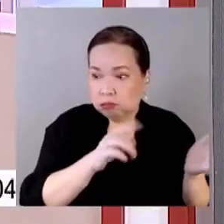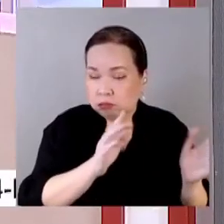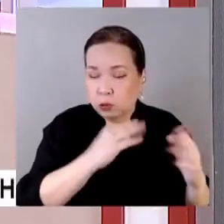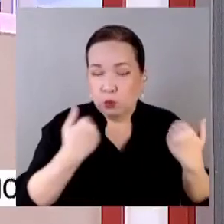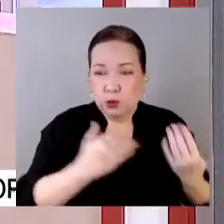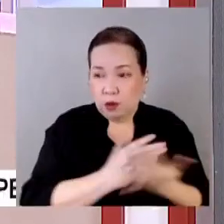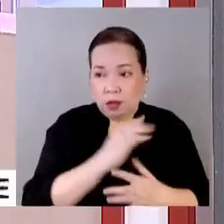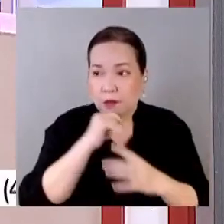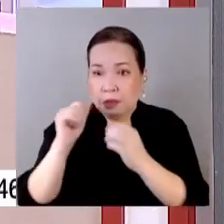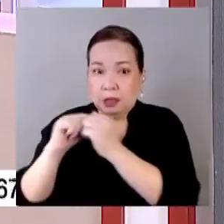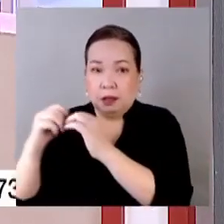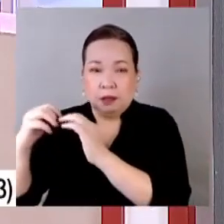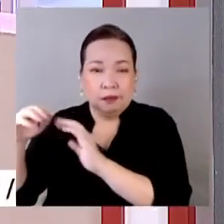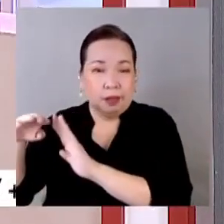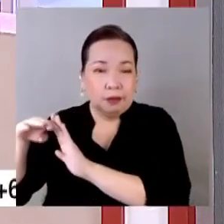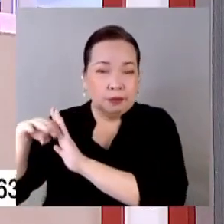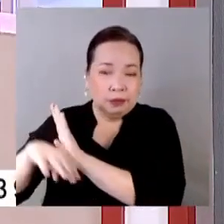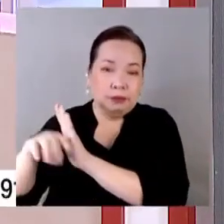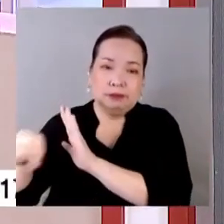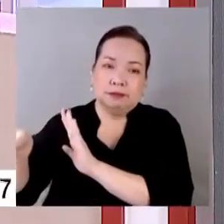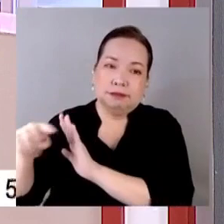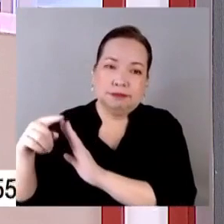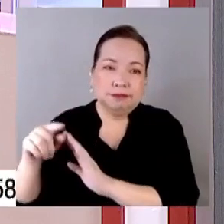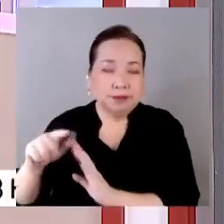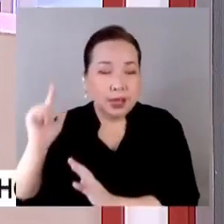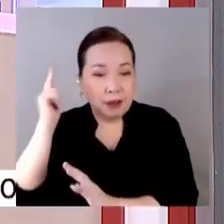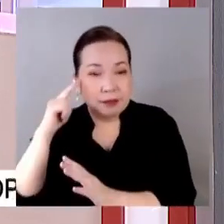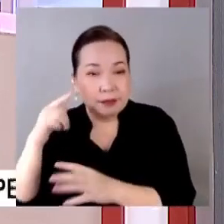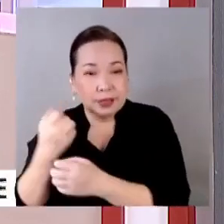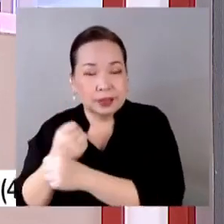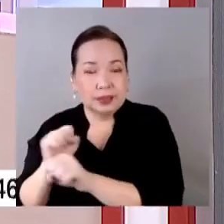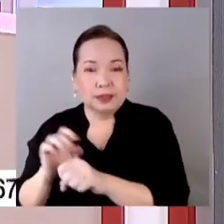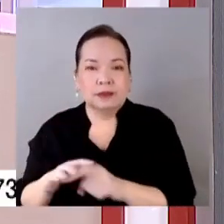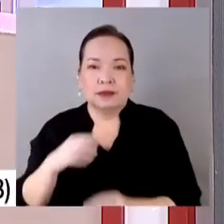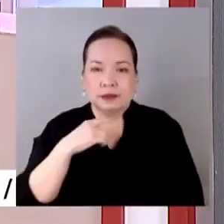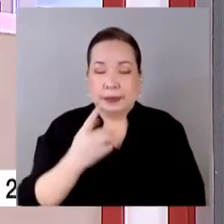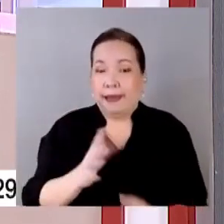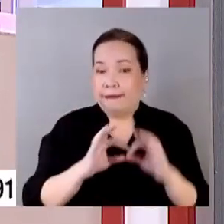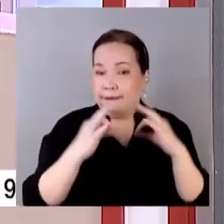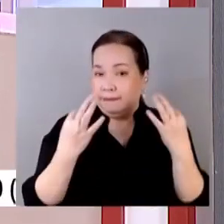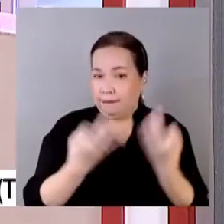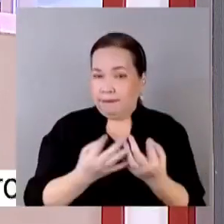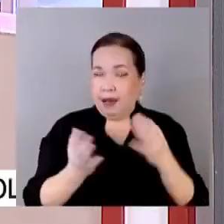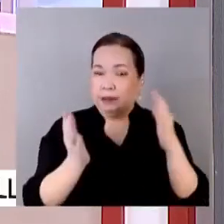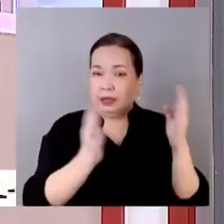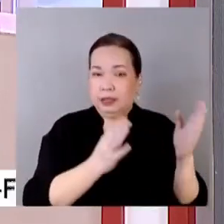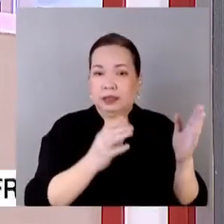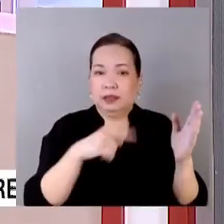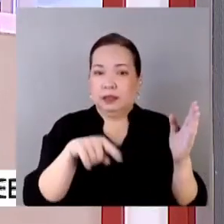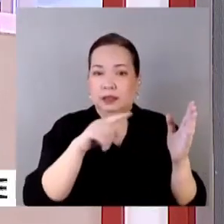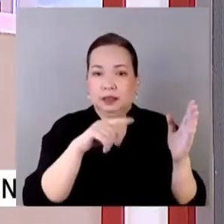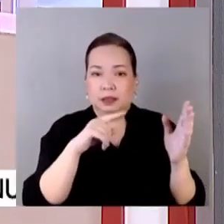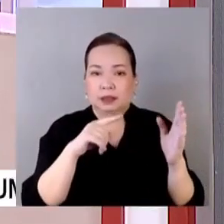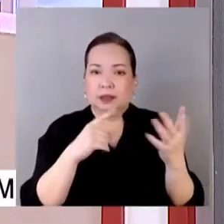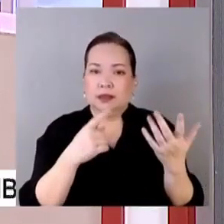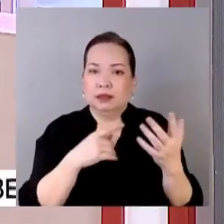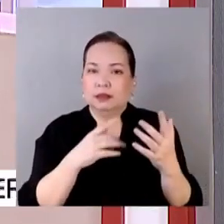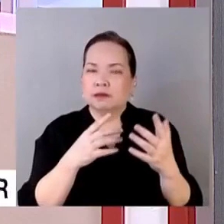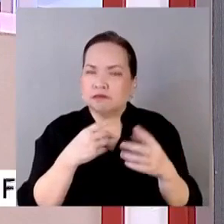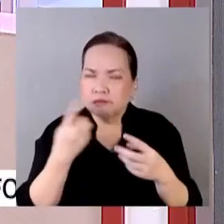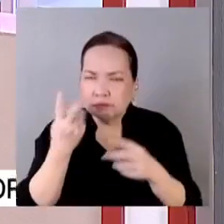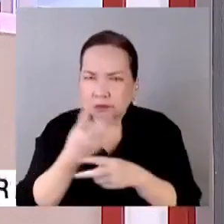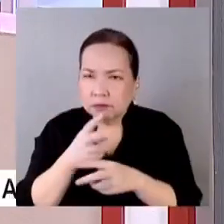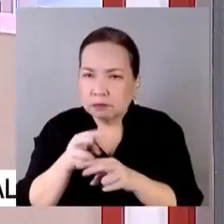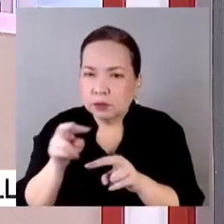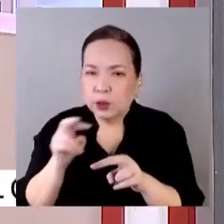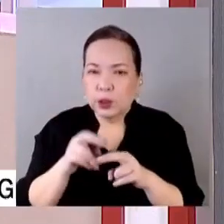The family of slain broadcaster Percy Lapid welcomes the indictment of suspended prison chief Gerald Bandag and several others over Lapid's